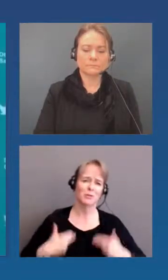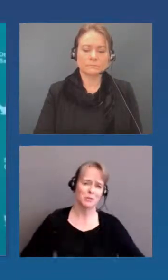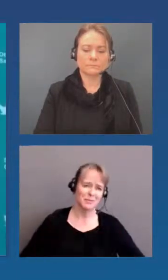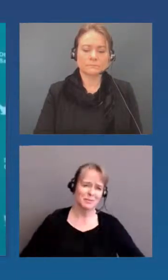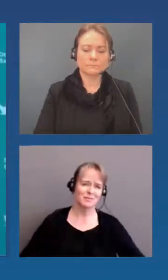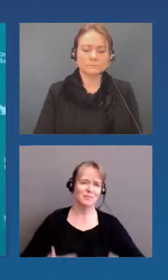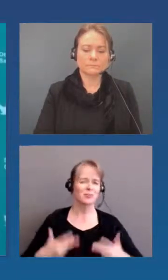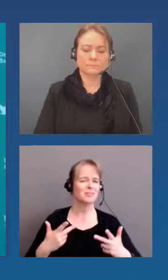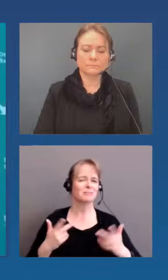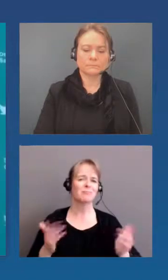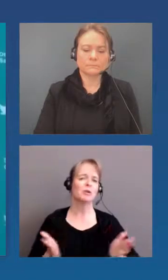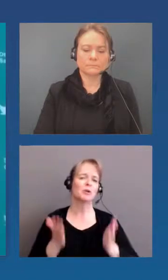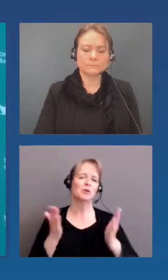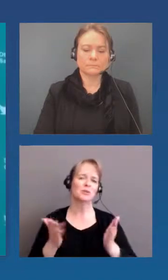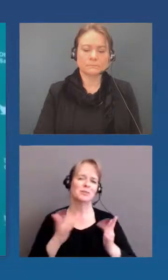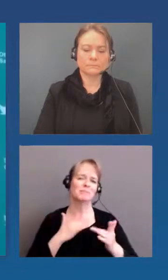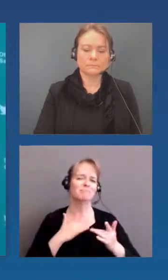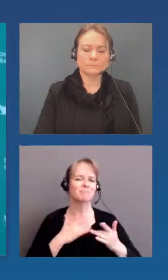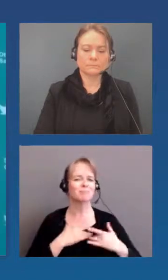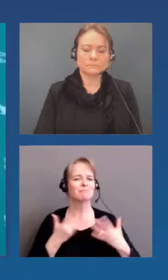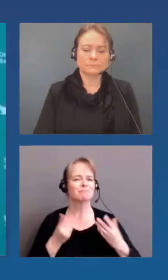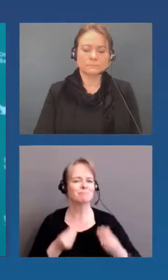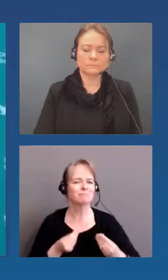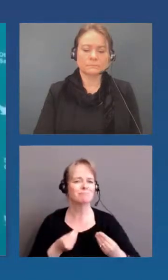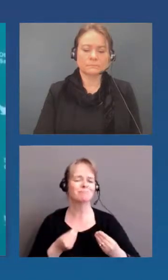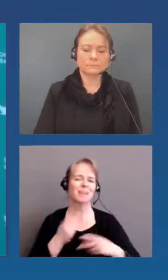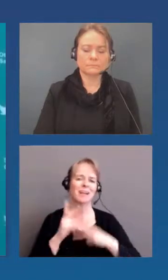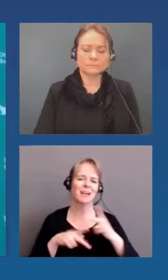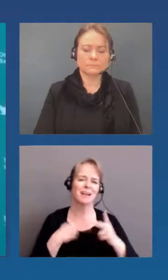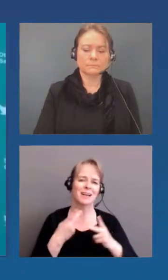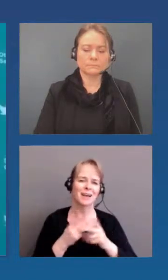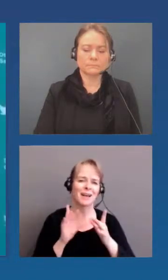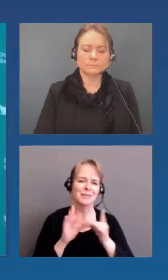promote kindness and kind words.